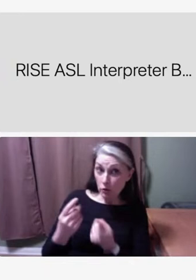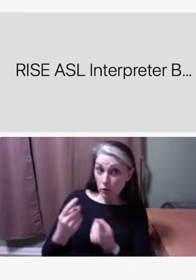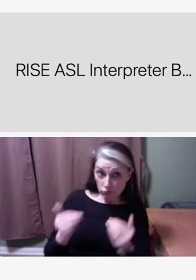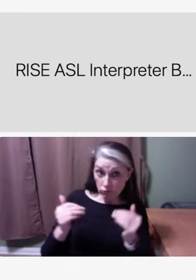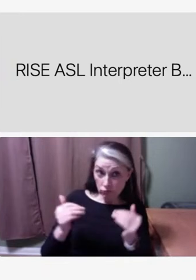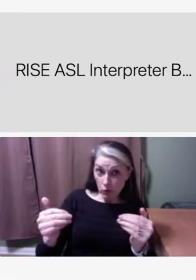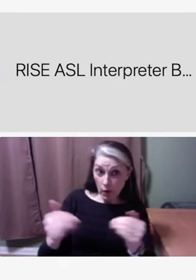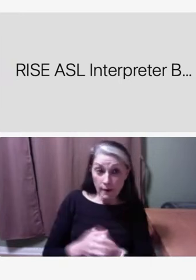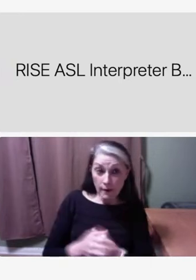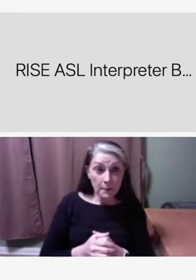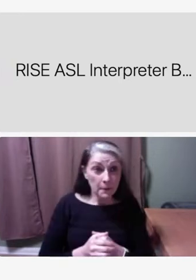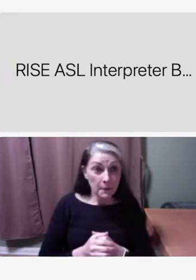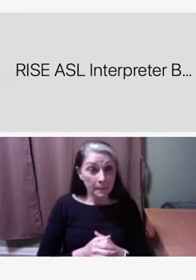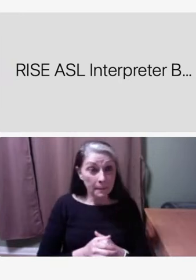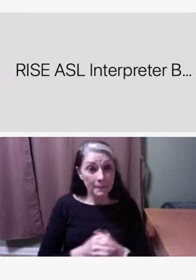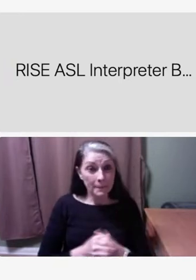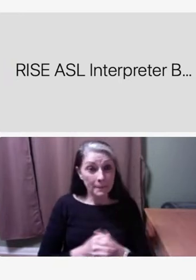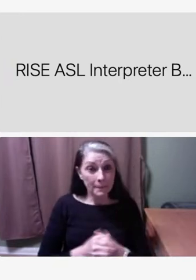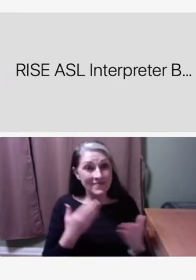Thank you.